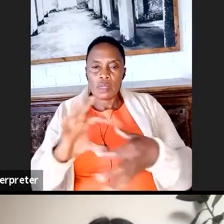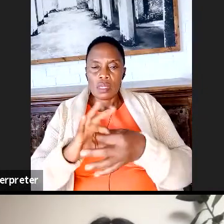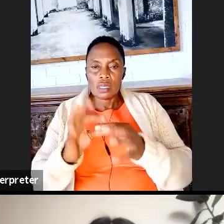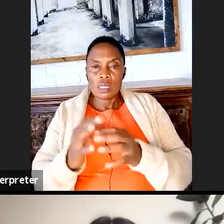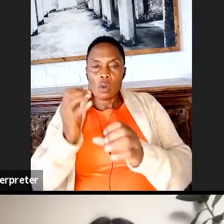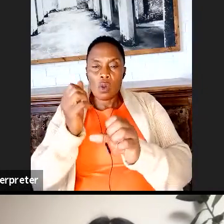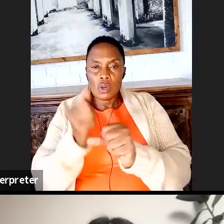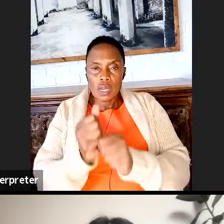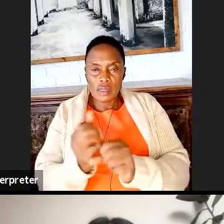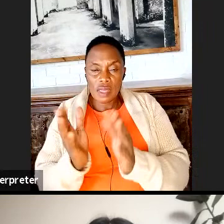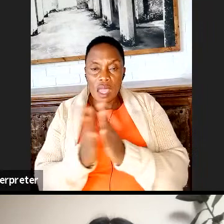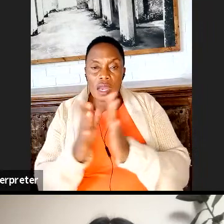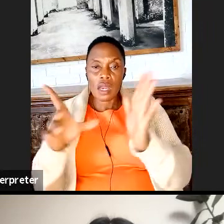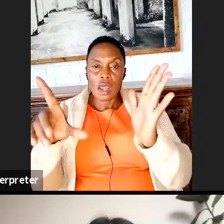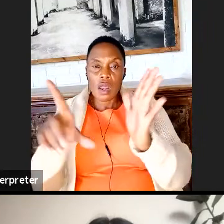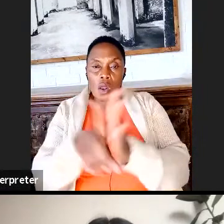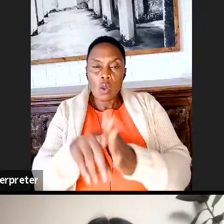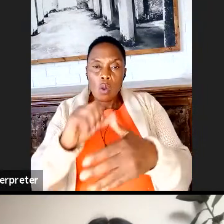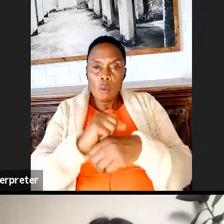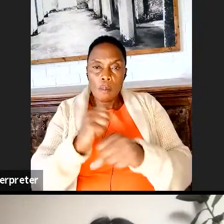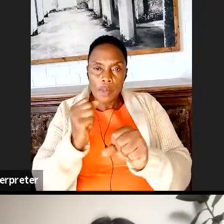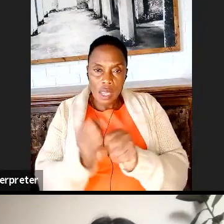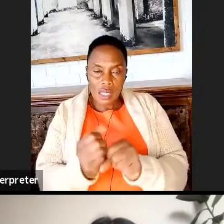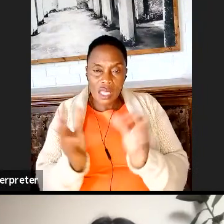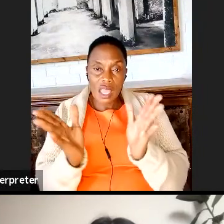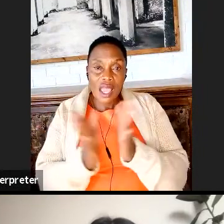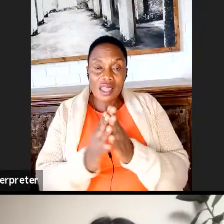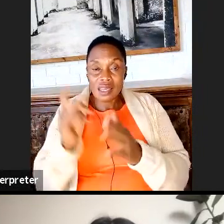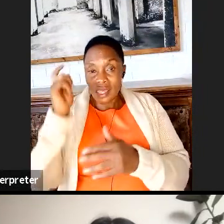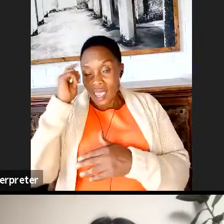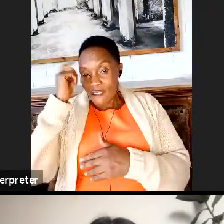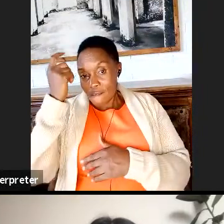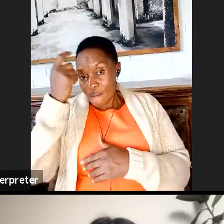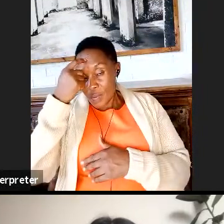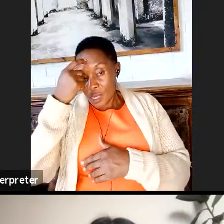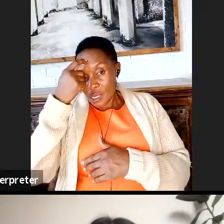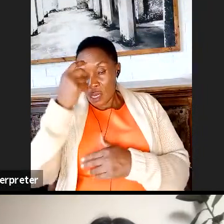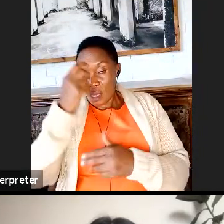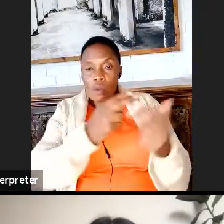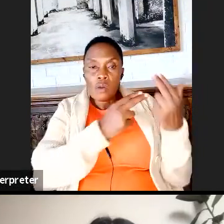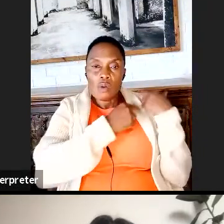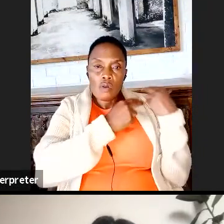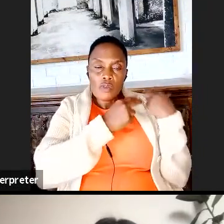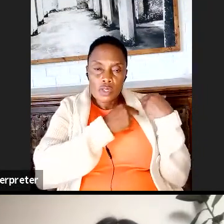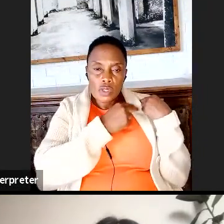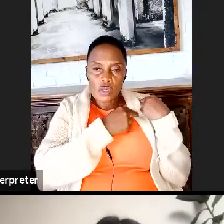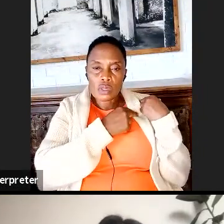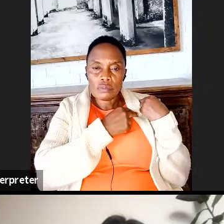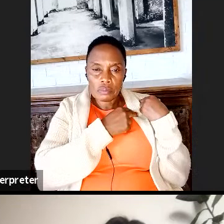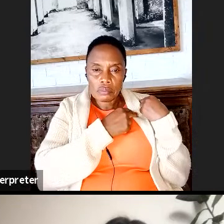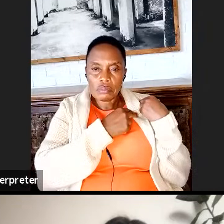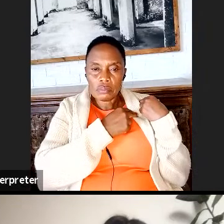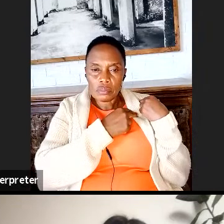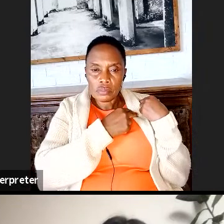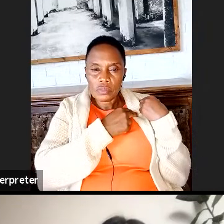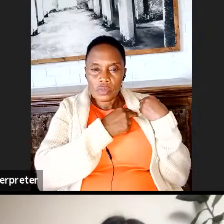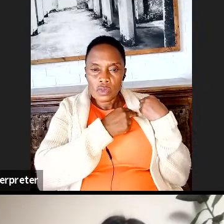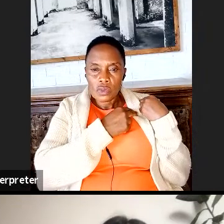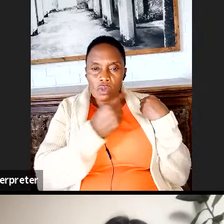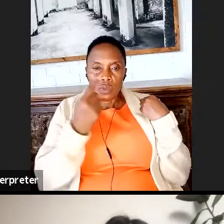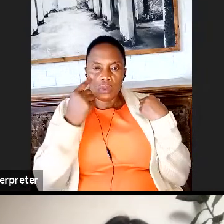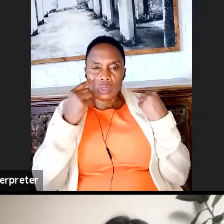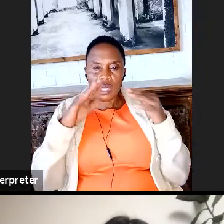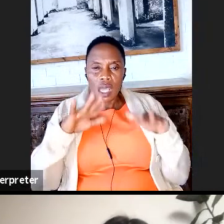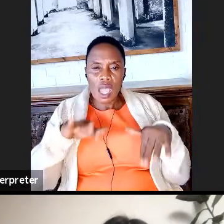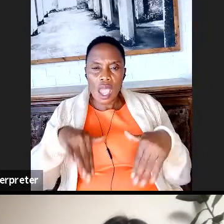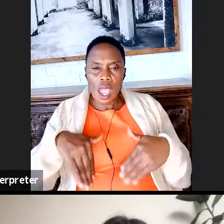lawmakers, and government officials to try to expedite the process of legislating a data